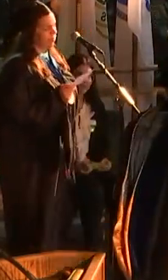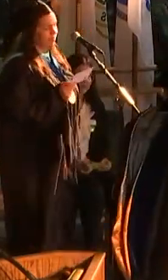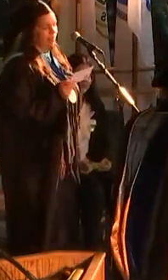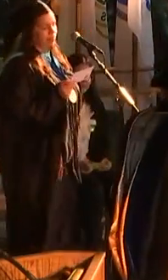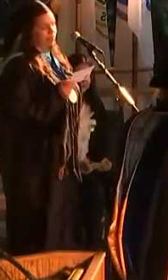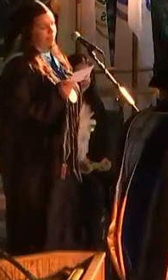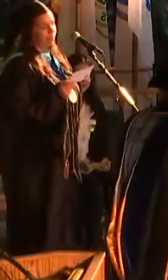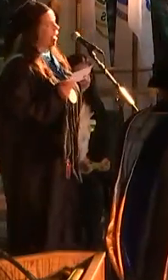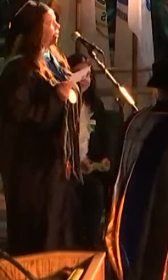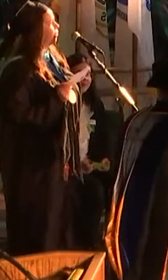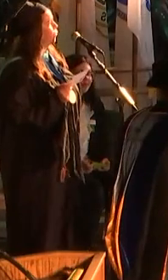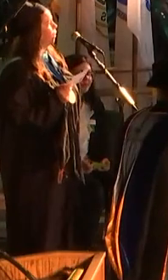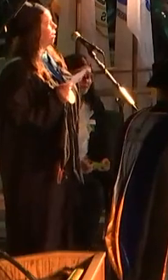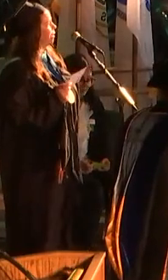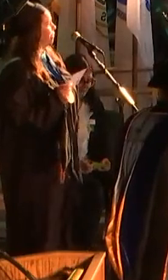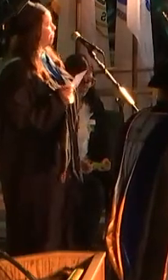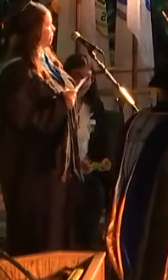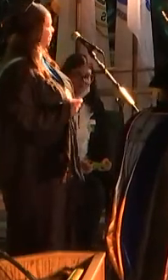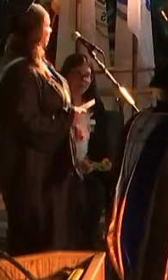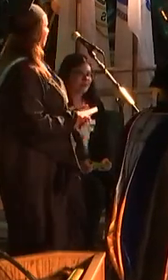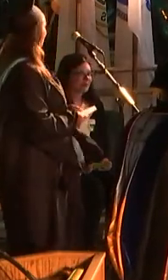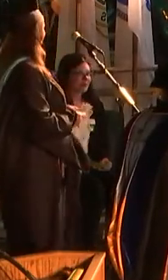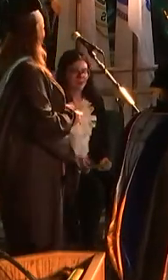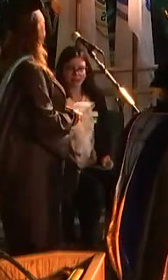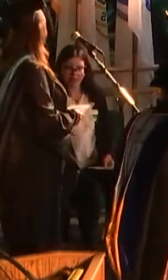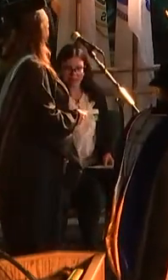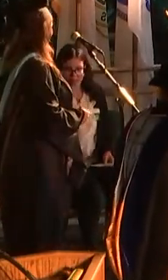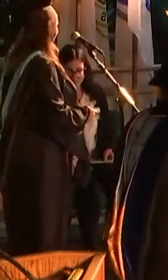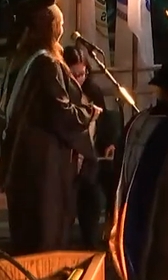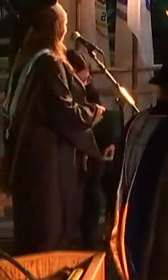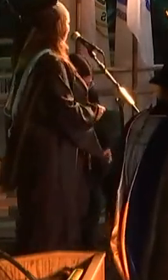Rachel DiMello, magna cum laude.